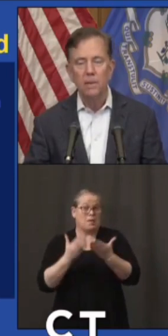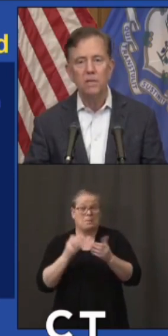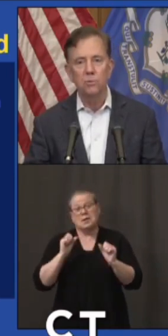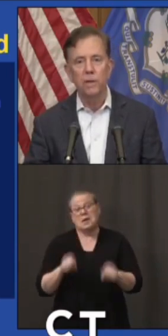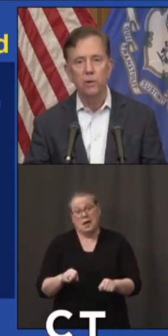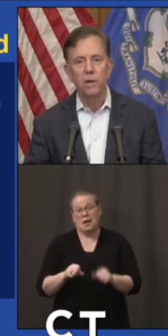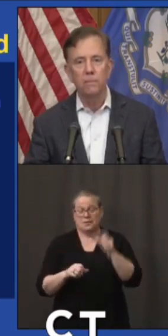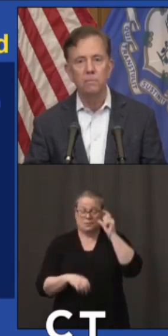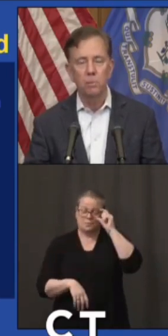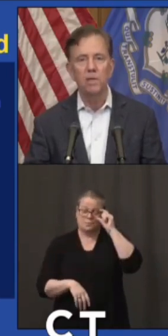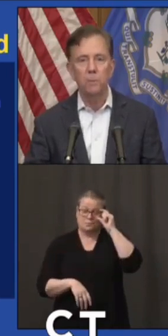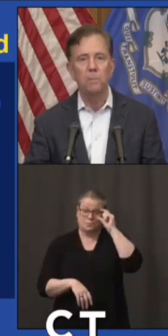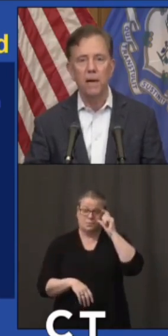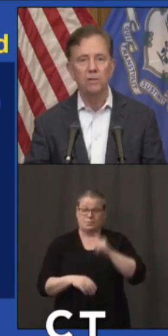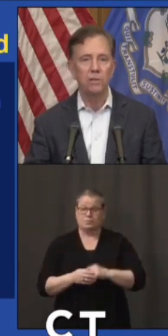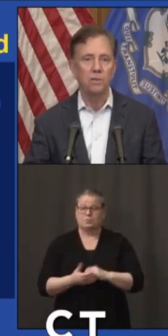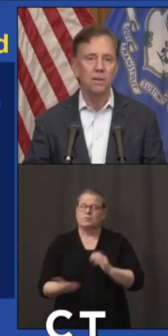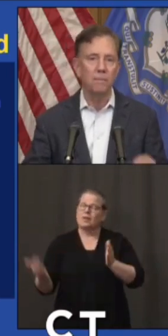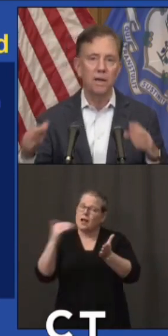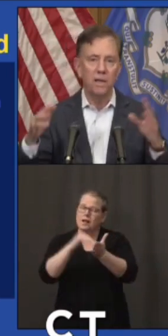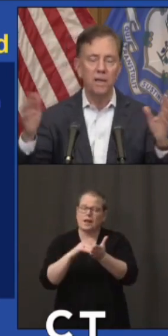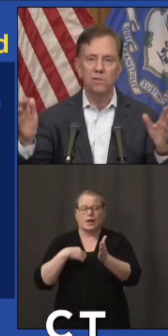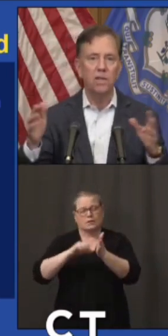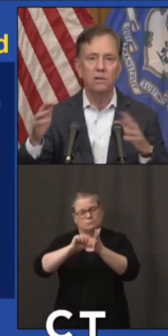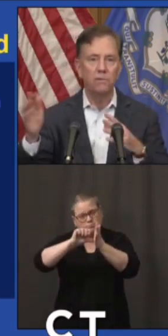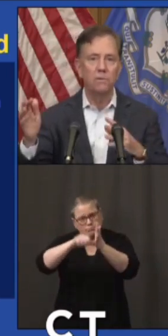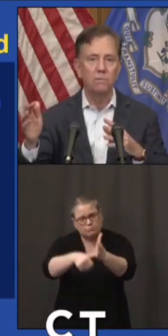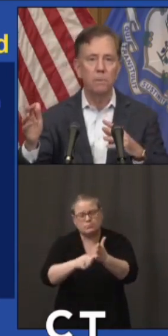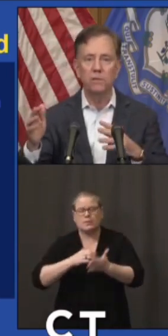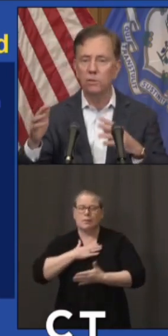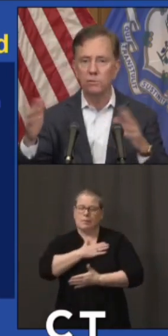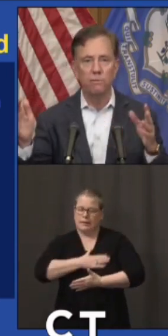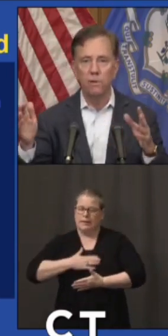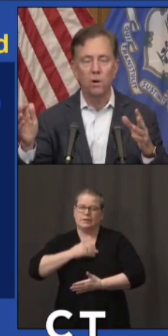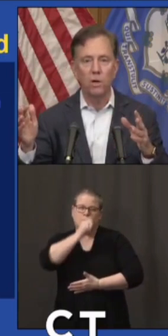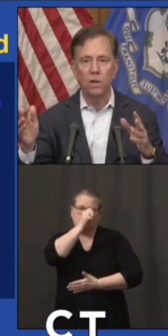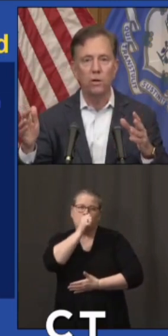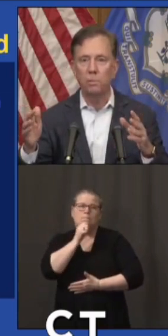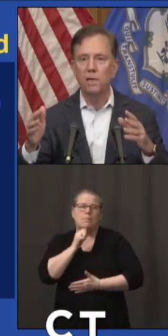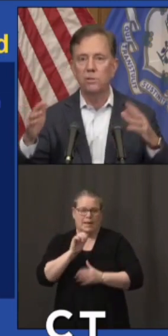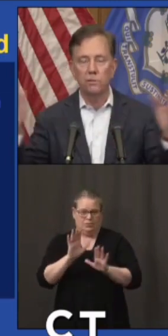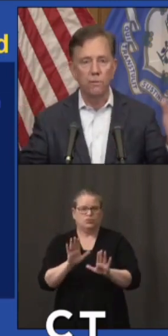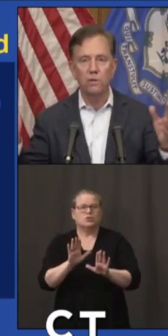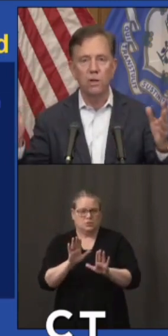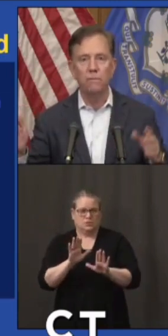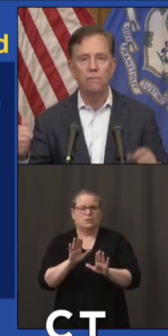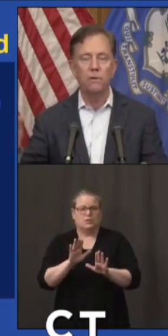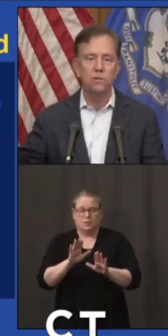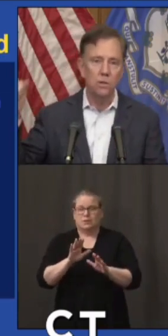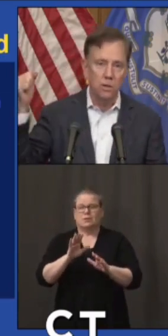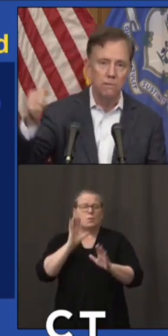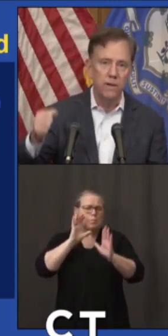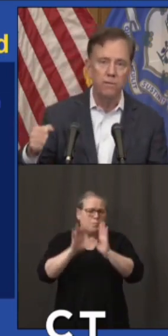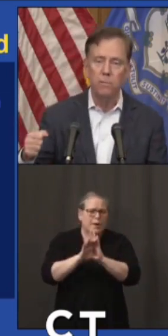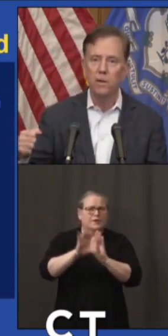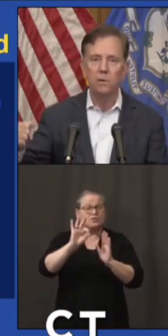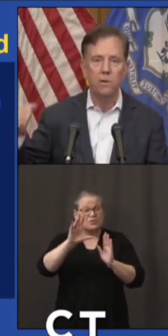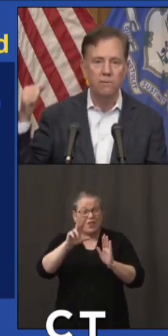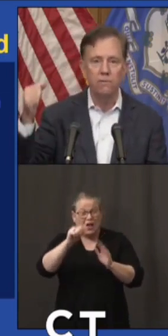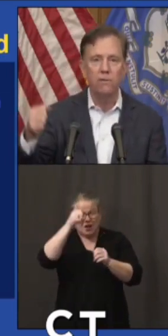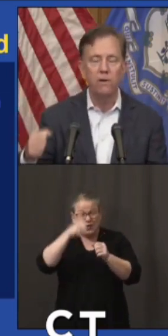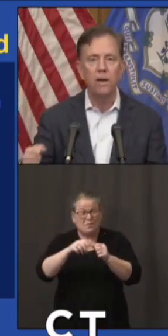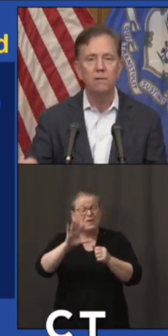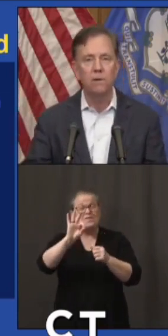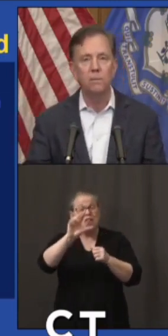Again, let me just reiterate, please be patient. I mean, I think you've seen the pictures from Florida and other places. First come, first serve. Everybody over